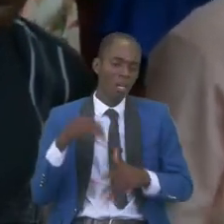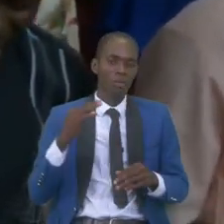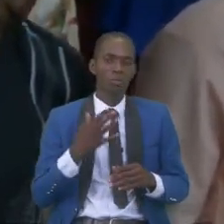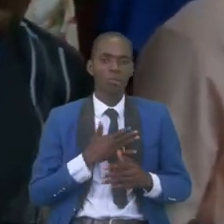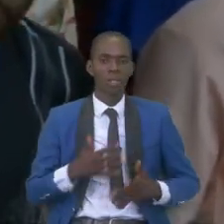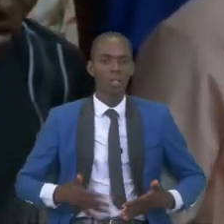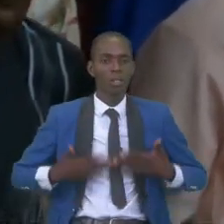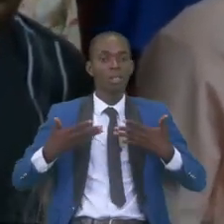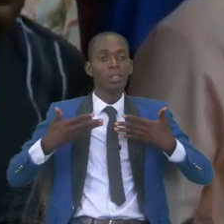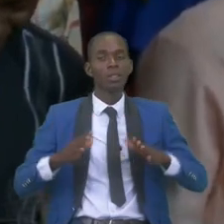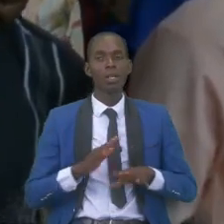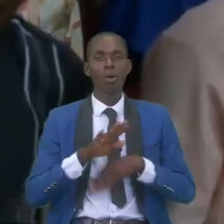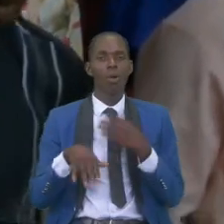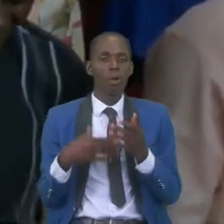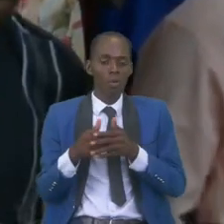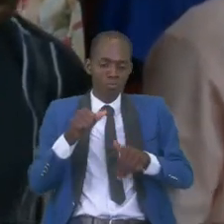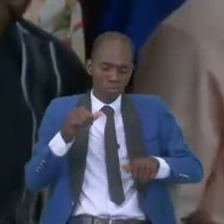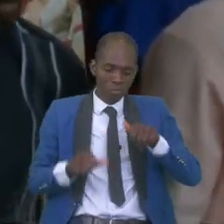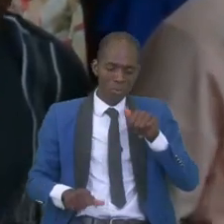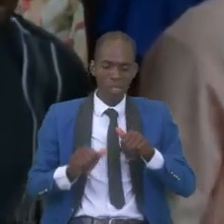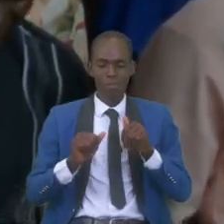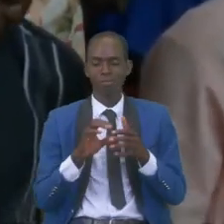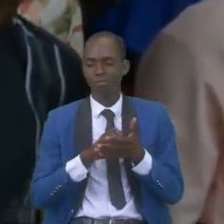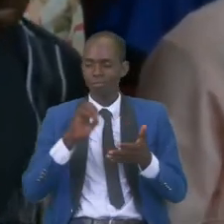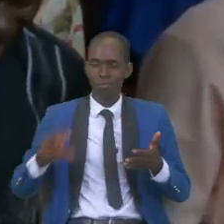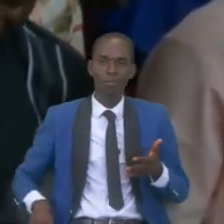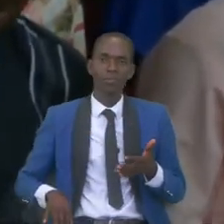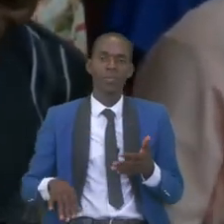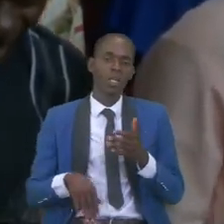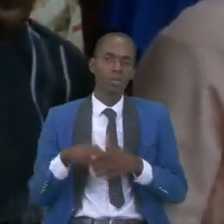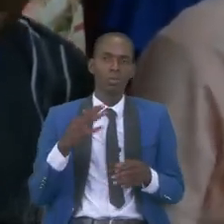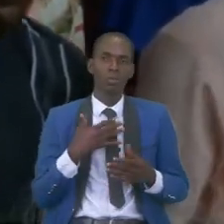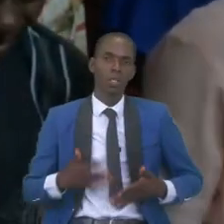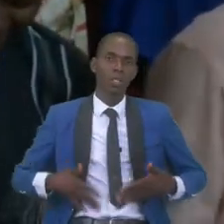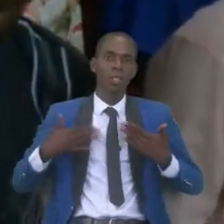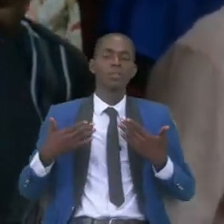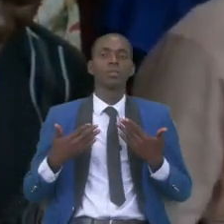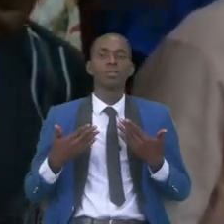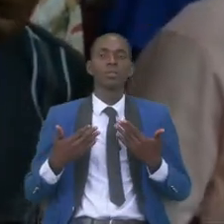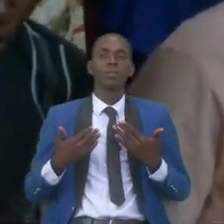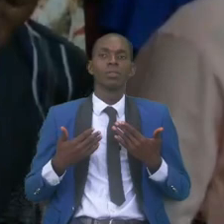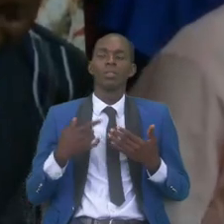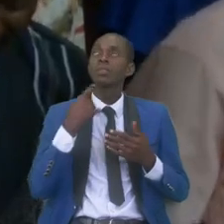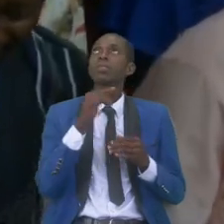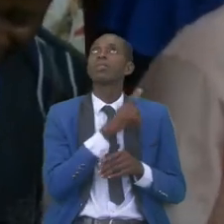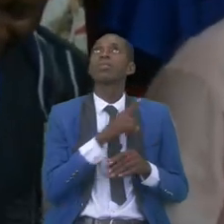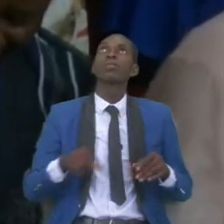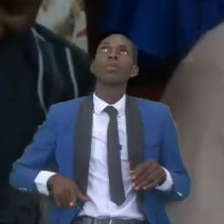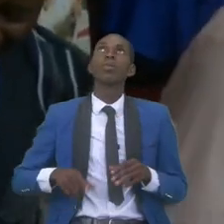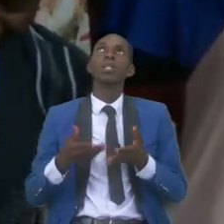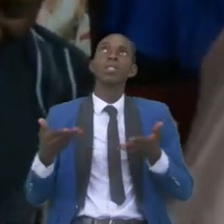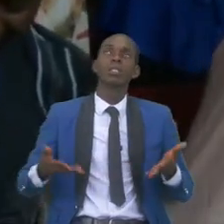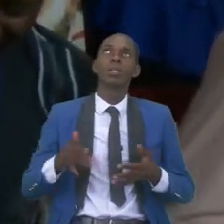Let unbelief depart. Come in faith and say, Lord, here I am. Fill